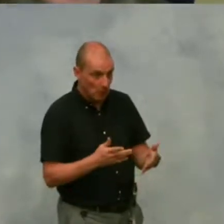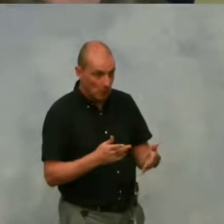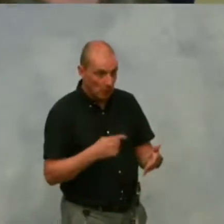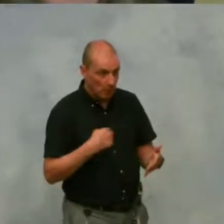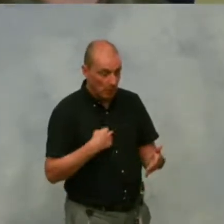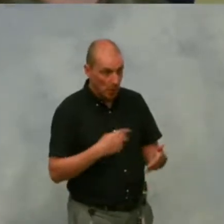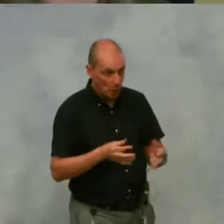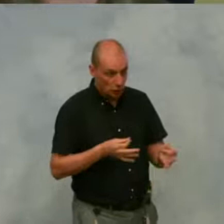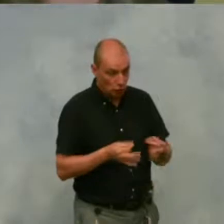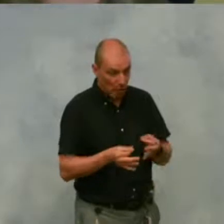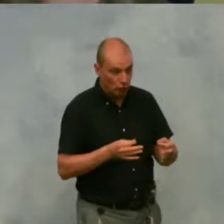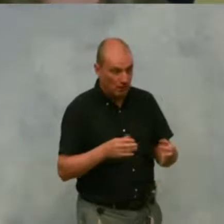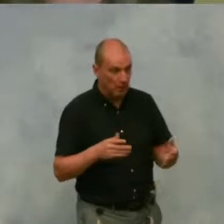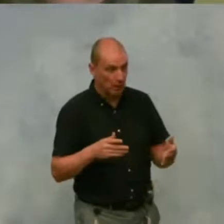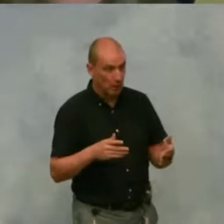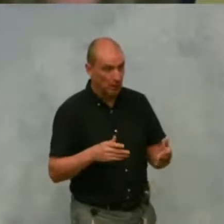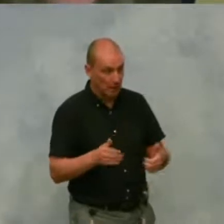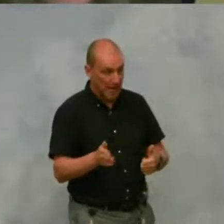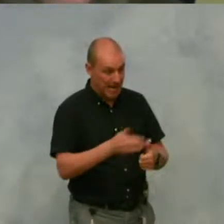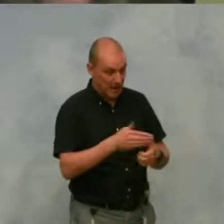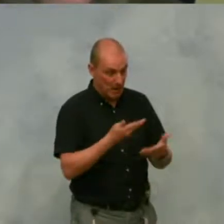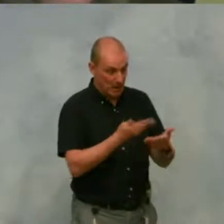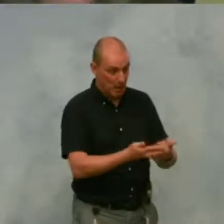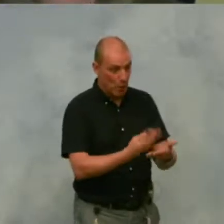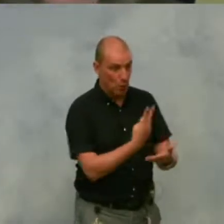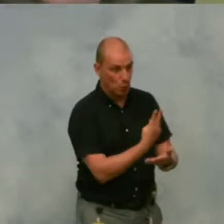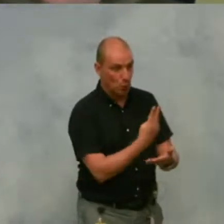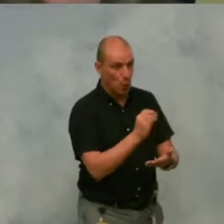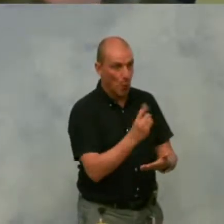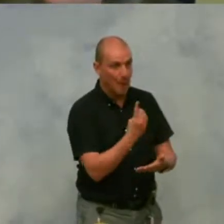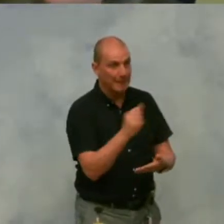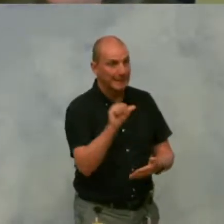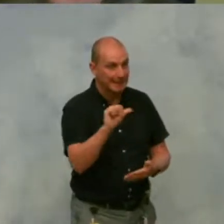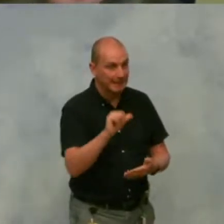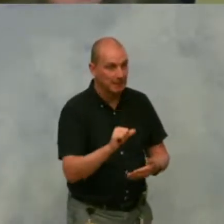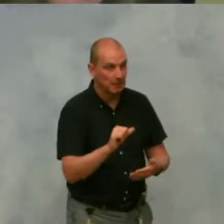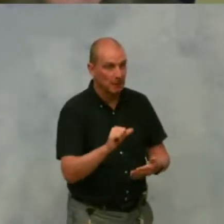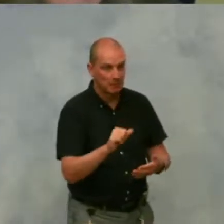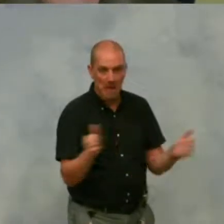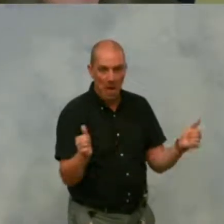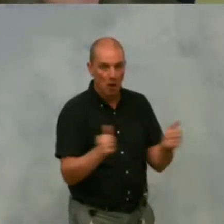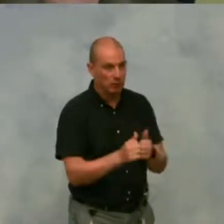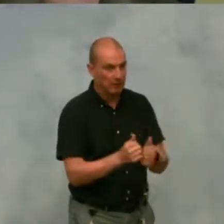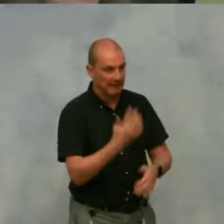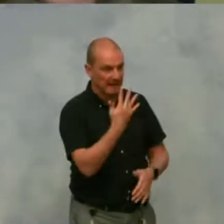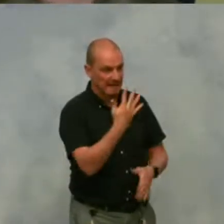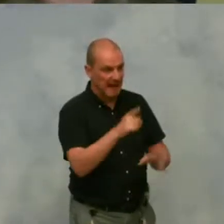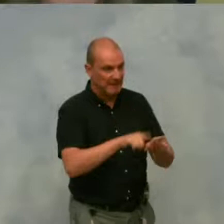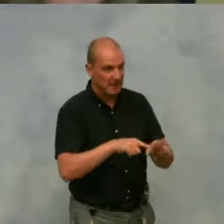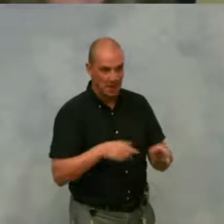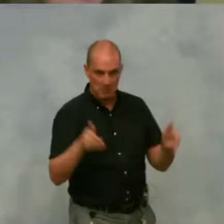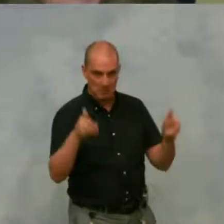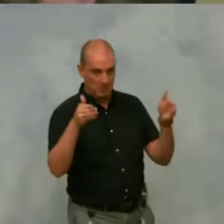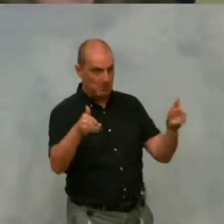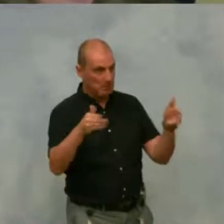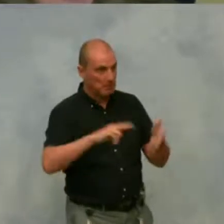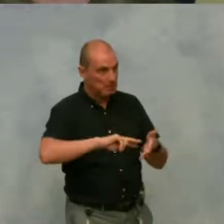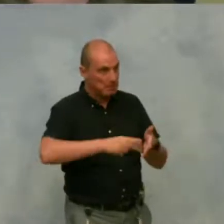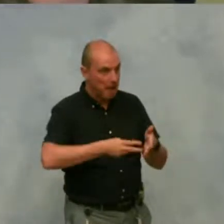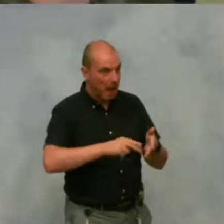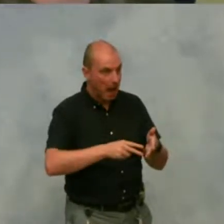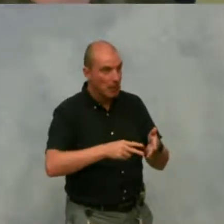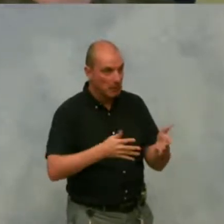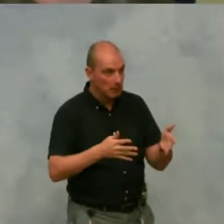in 2016, and at that point we set a 5-year plan in place, which I think